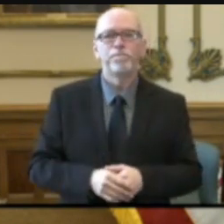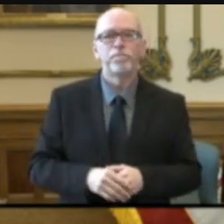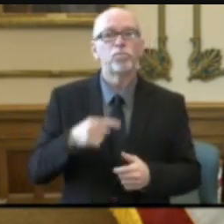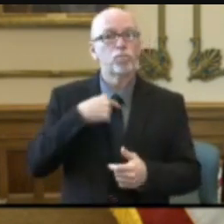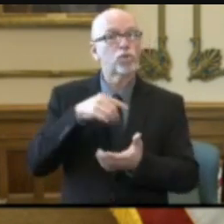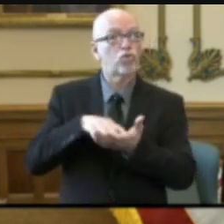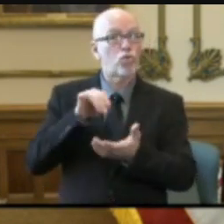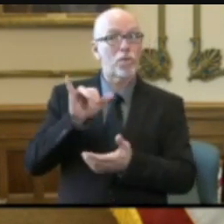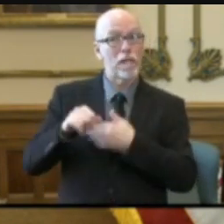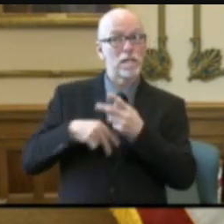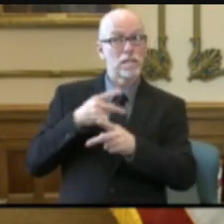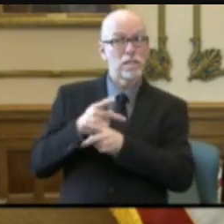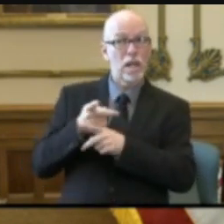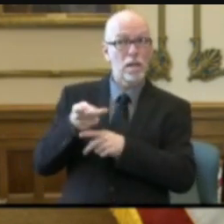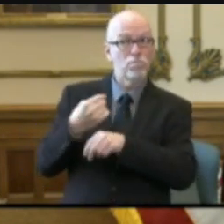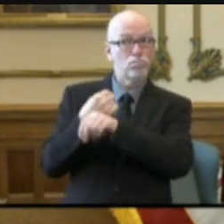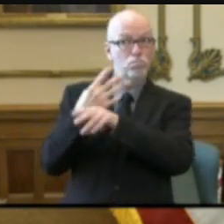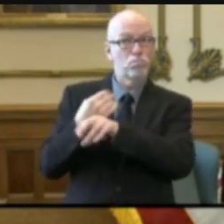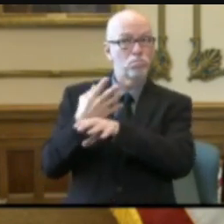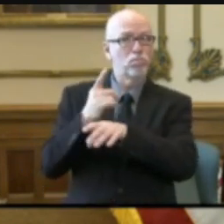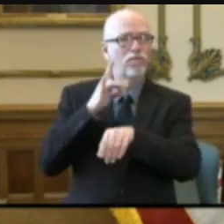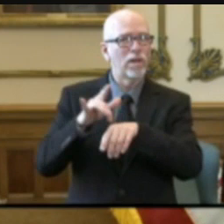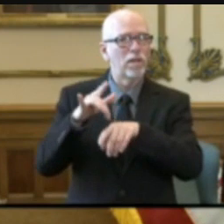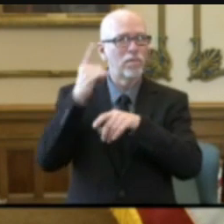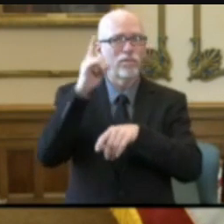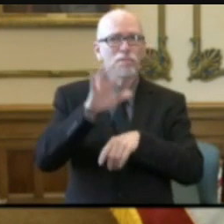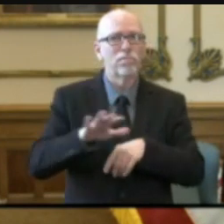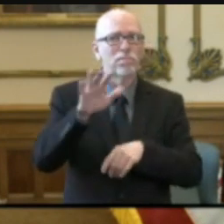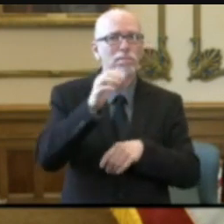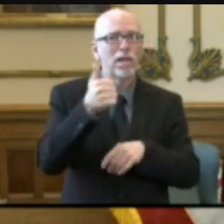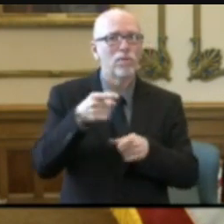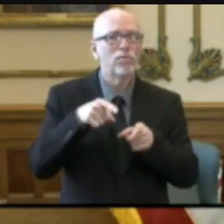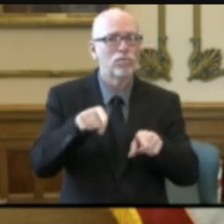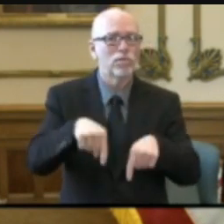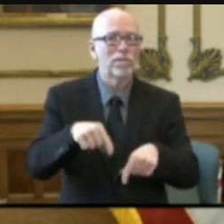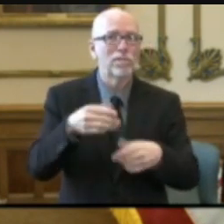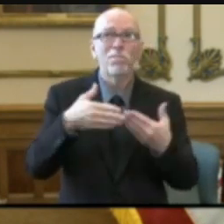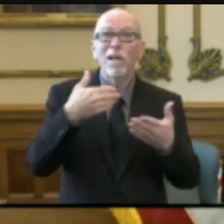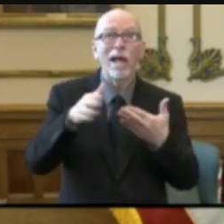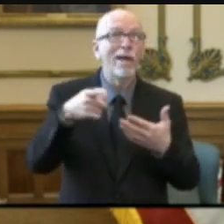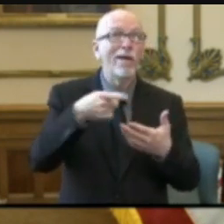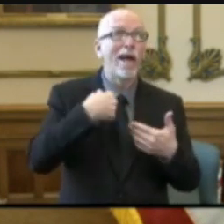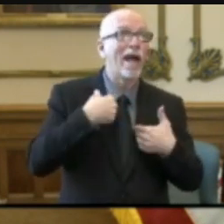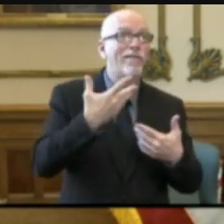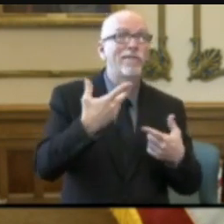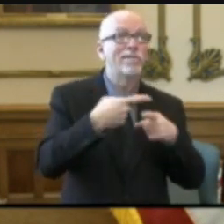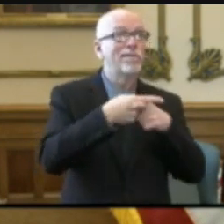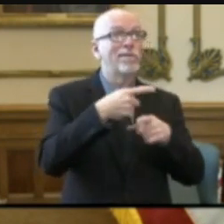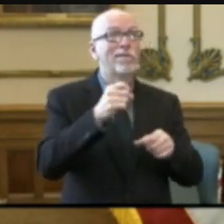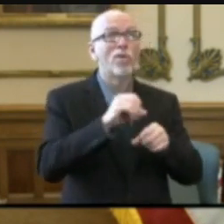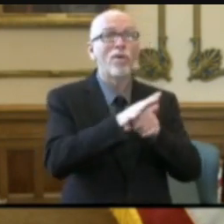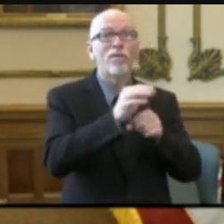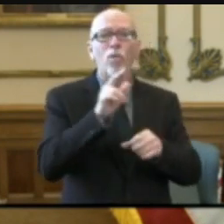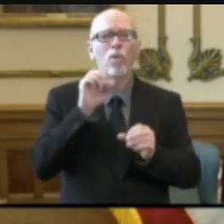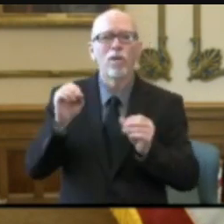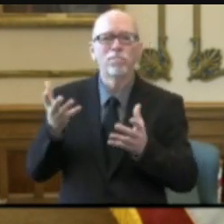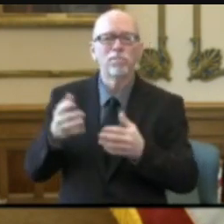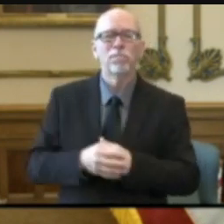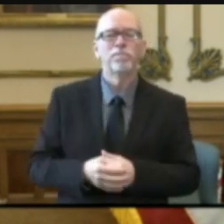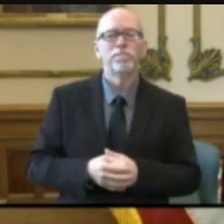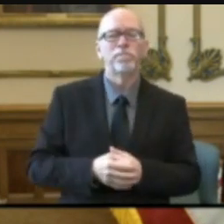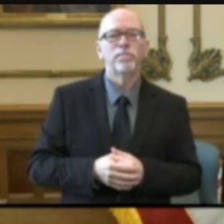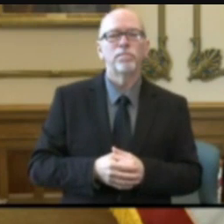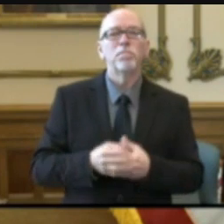this type of access should be available to Hoosiers, public health crisis or not. Second, we know that many